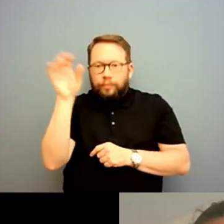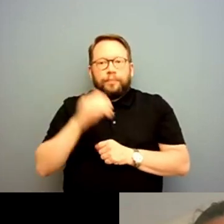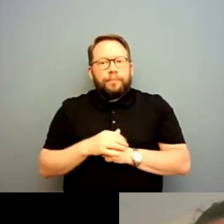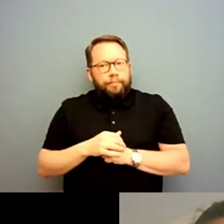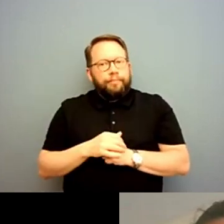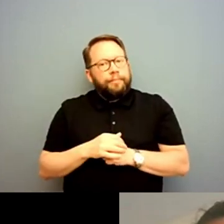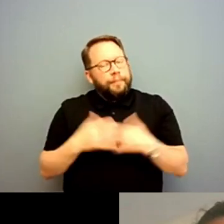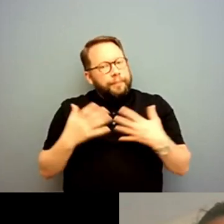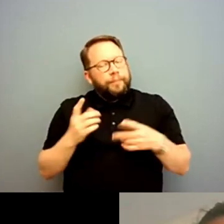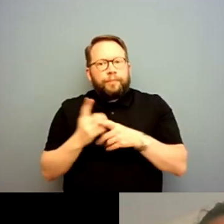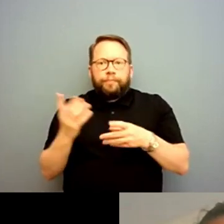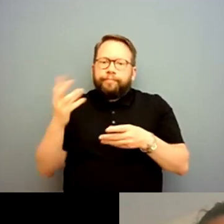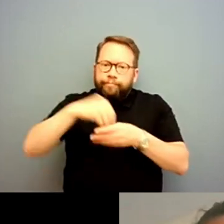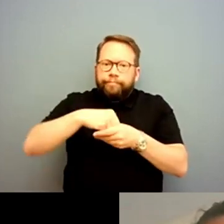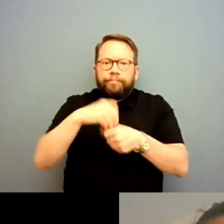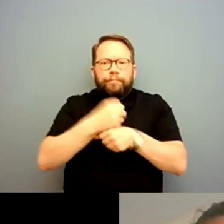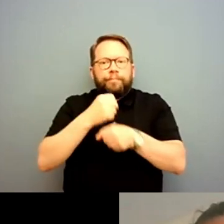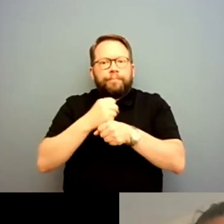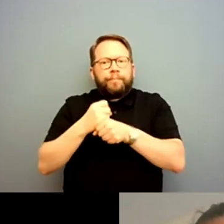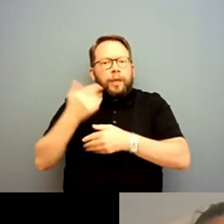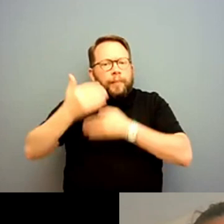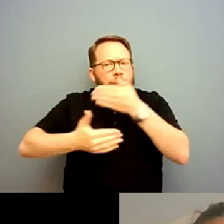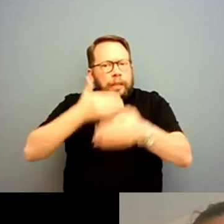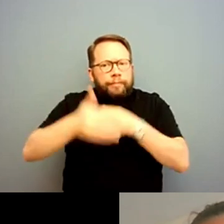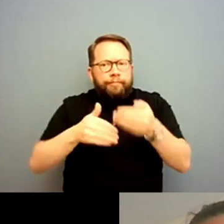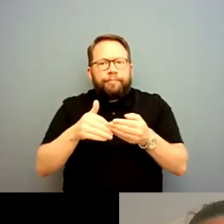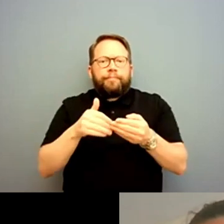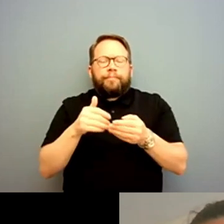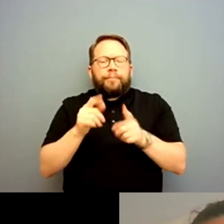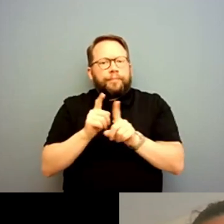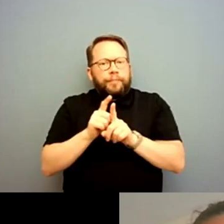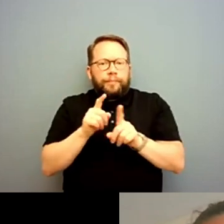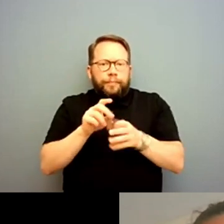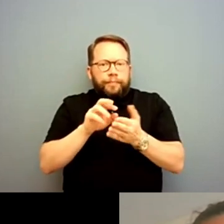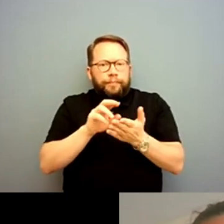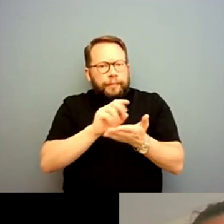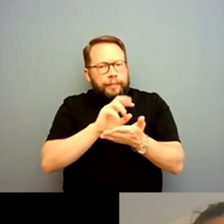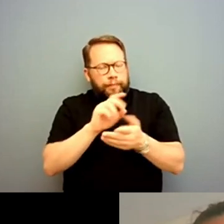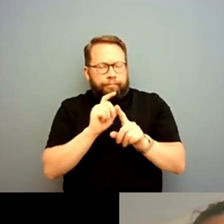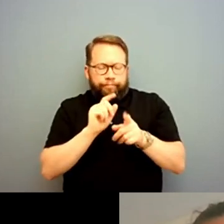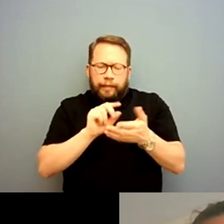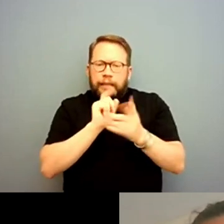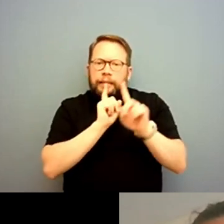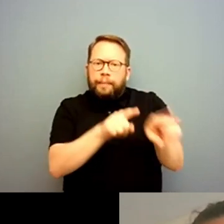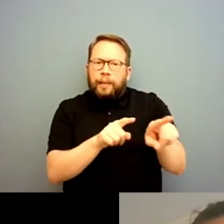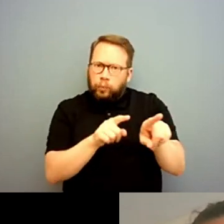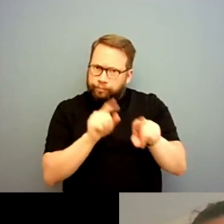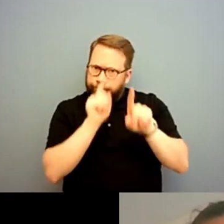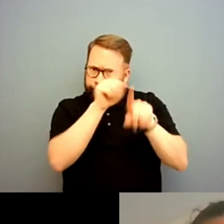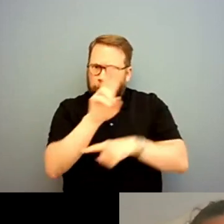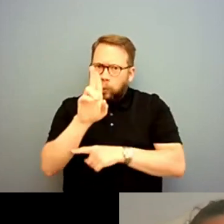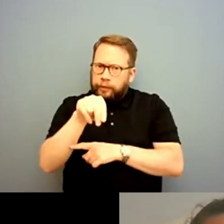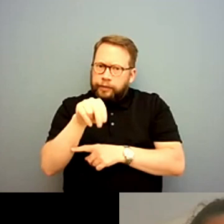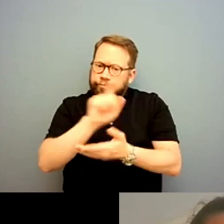CRPD committee. And we are all learning, and some of the Nordic countries